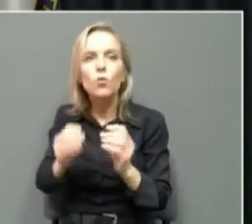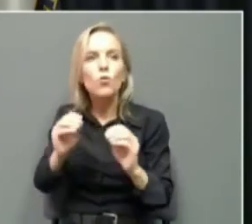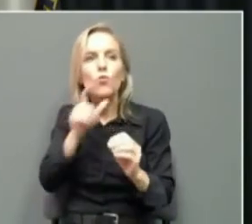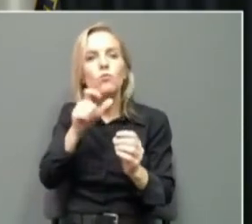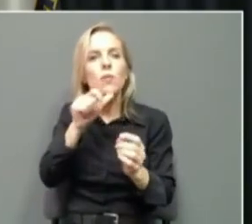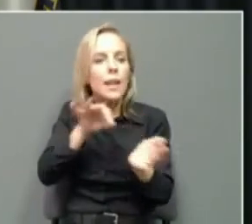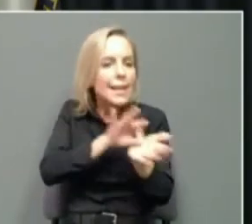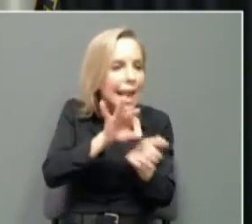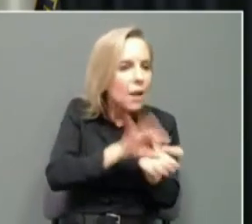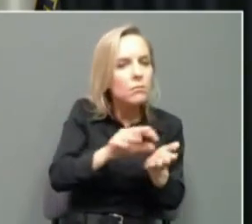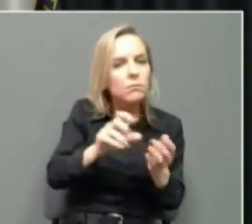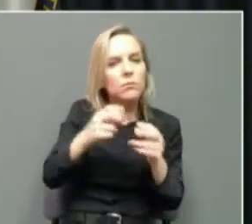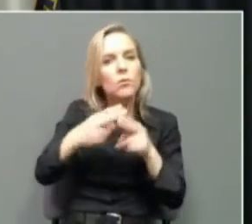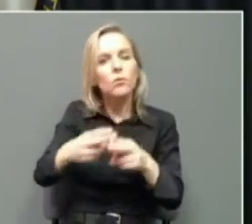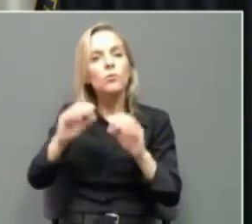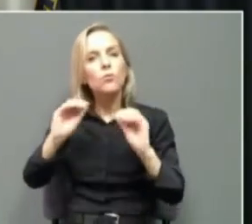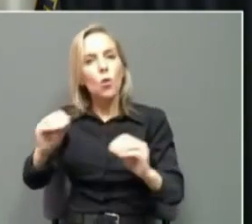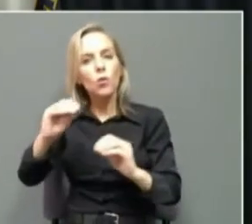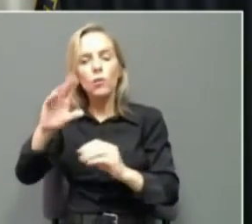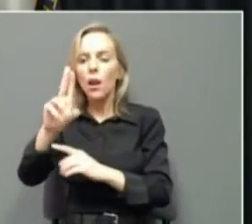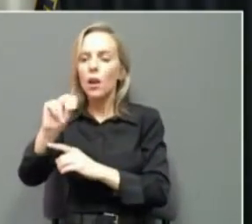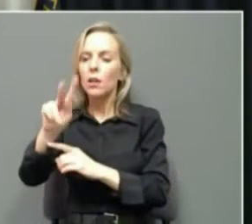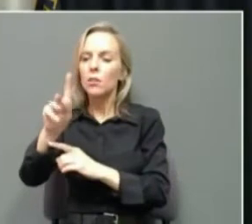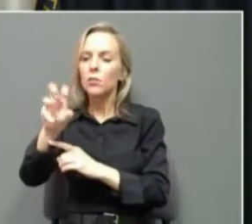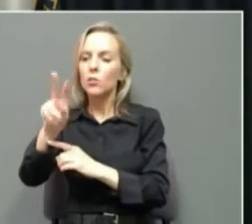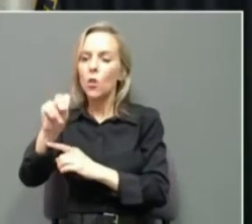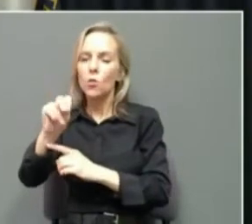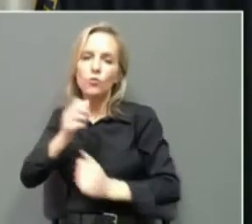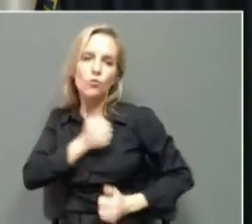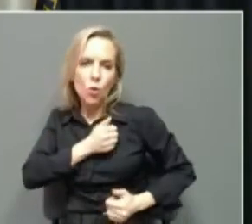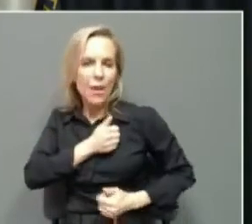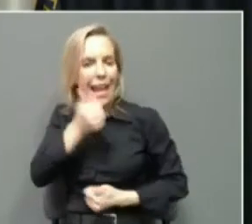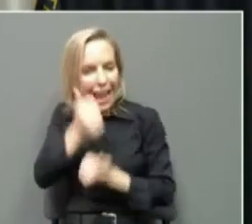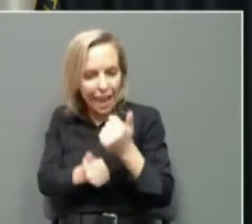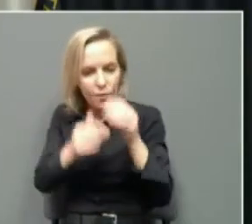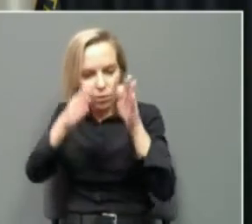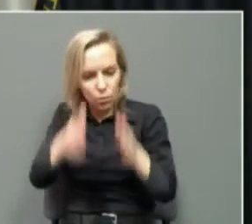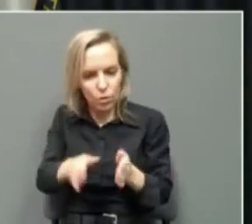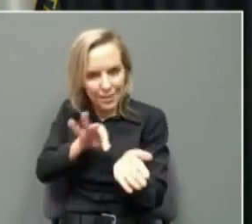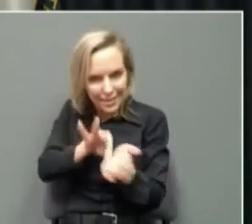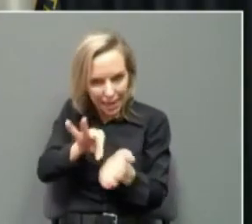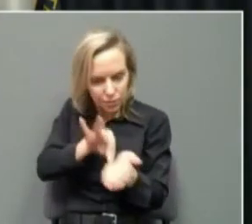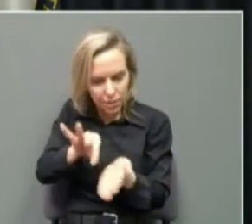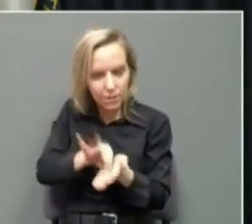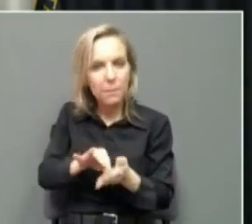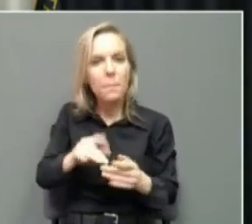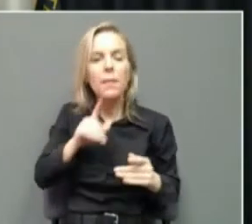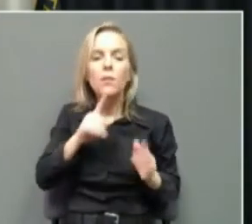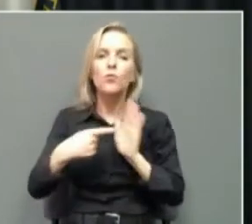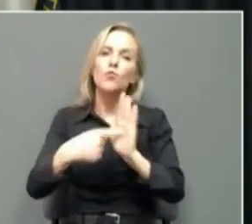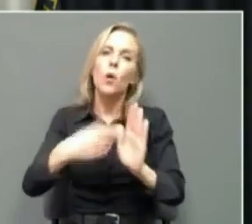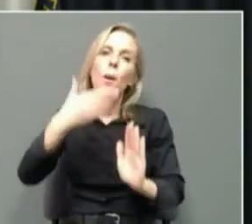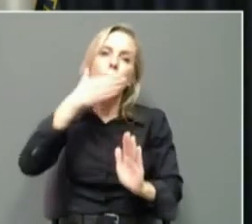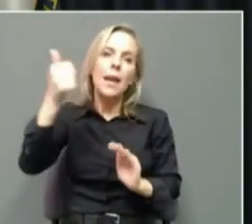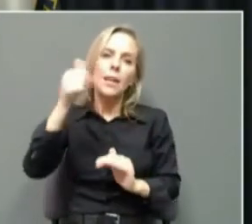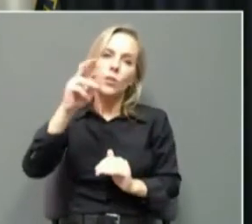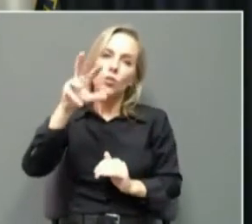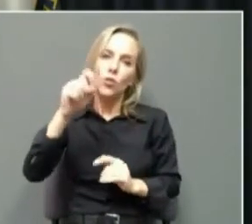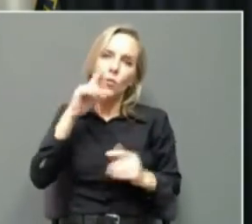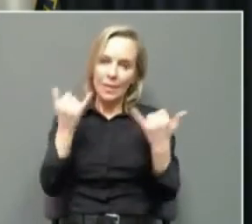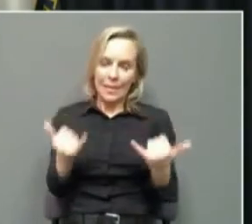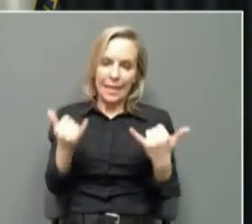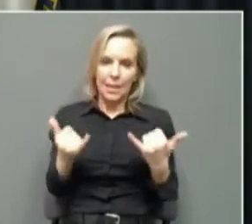soldiers, and that everybody is counted. Now let me show you best news of the day. Long-term